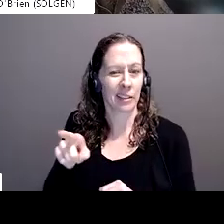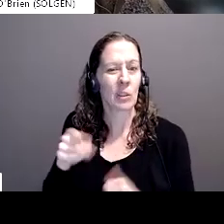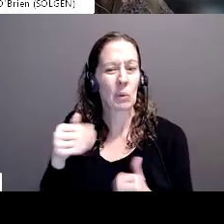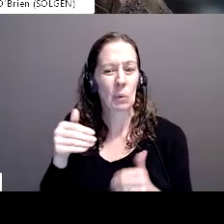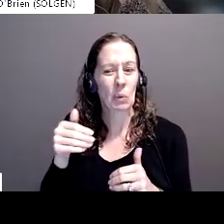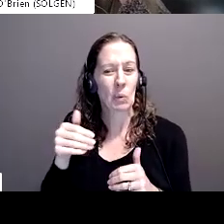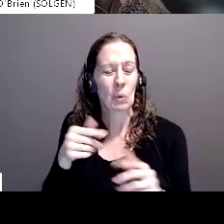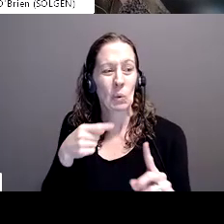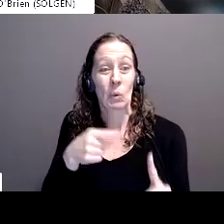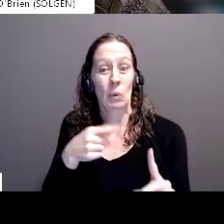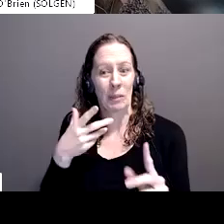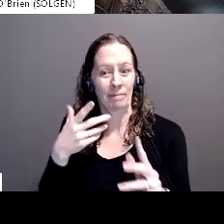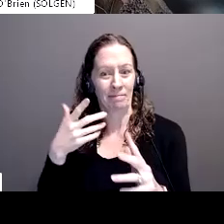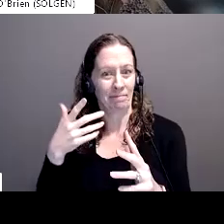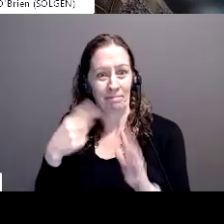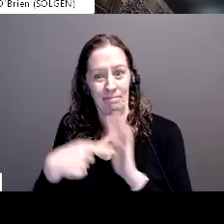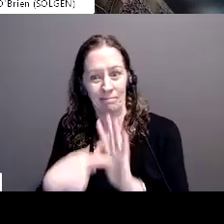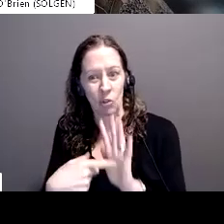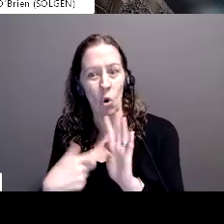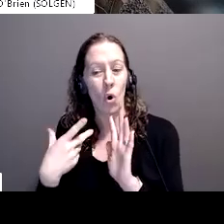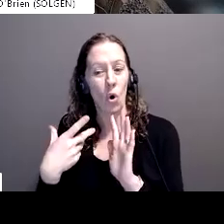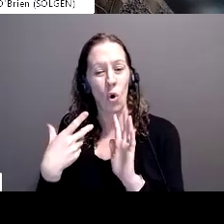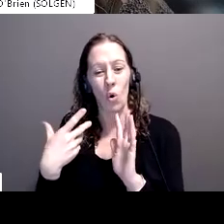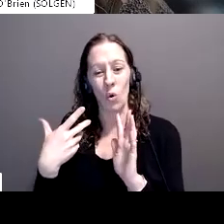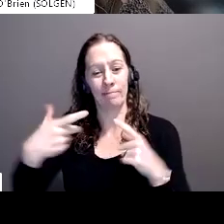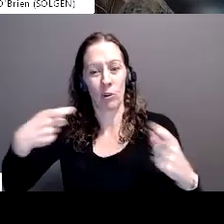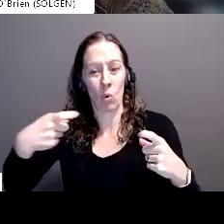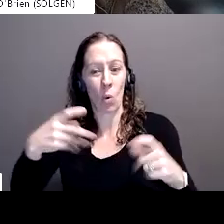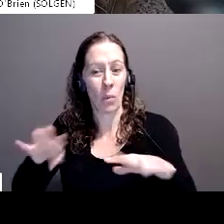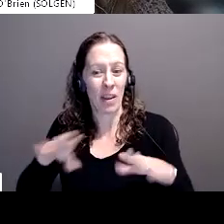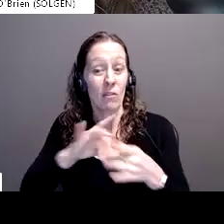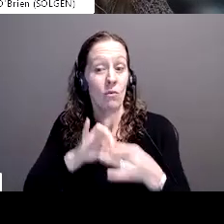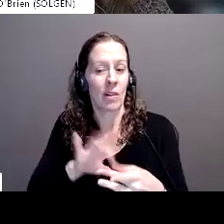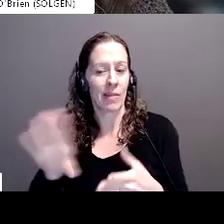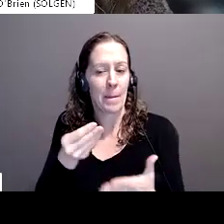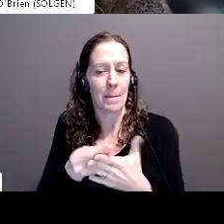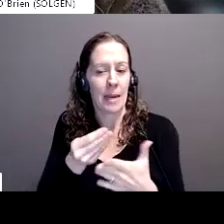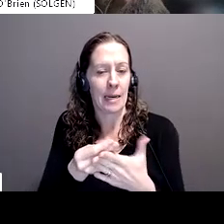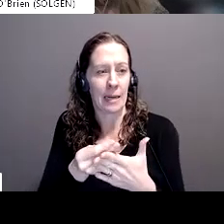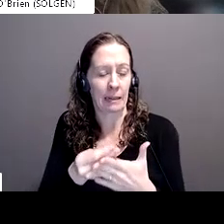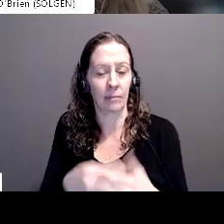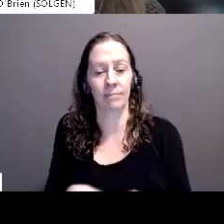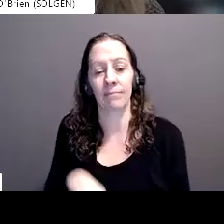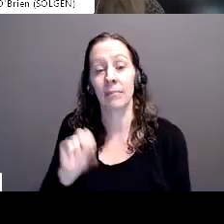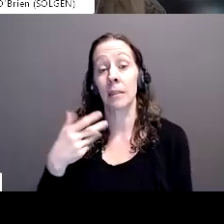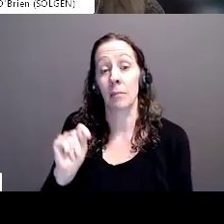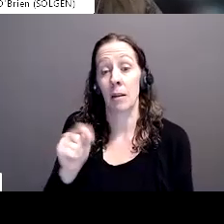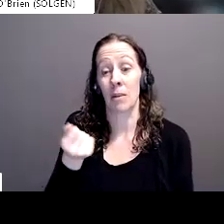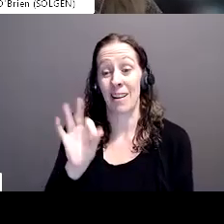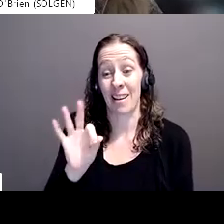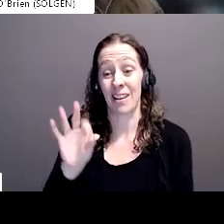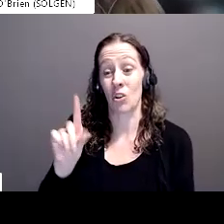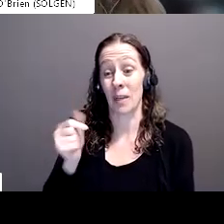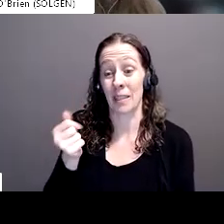including with respect to their finances. On September 19th, 2017,